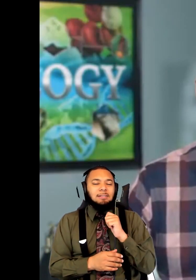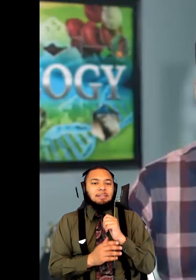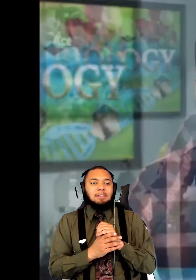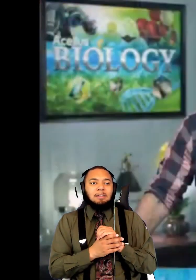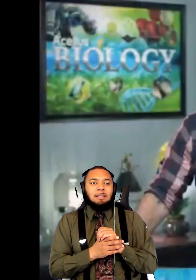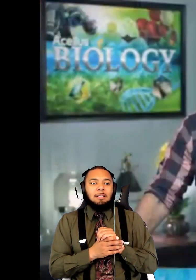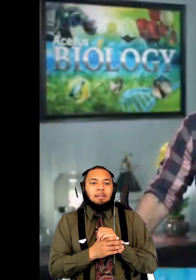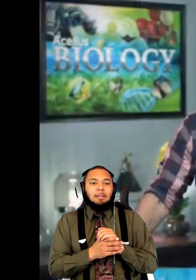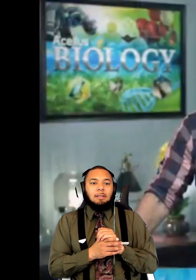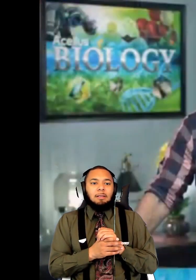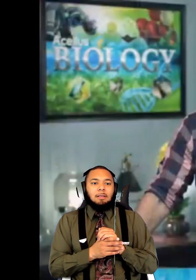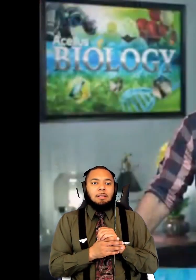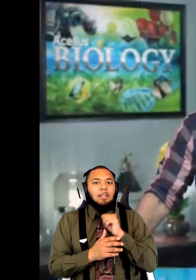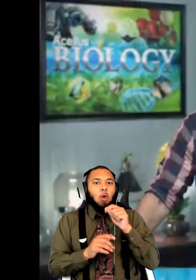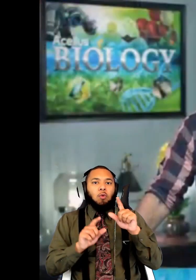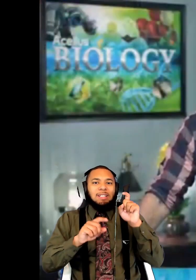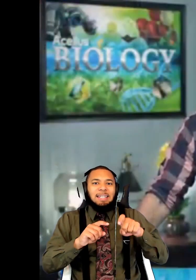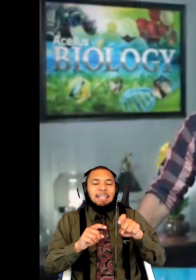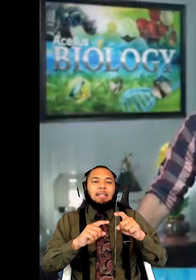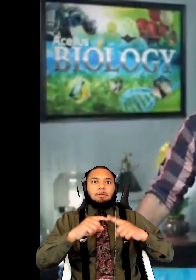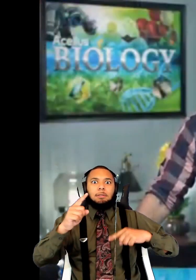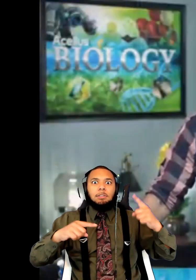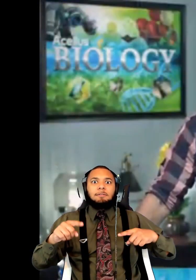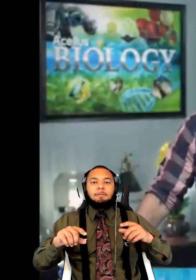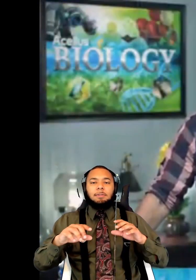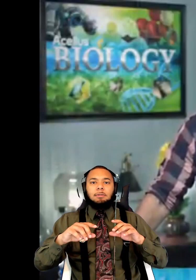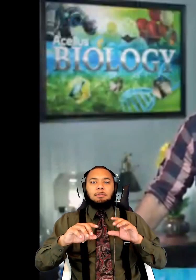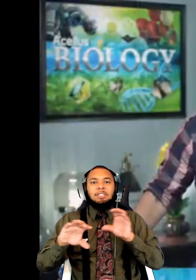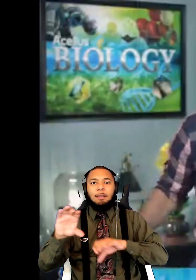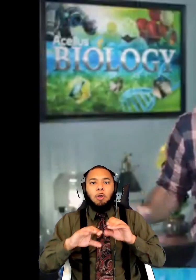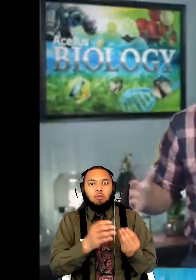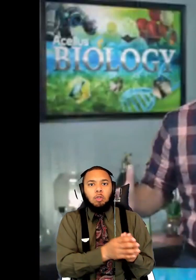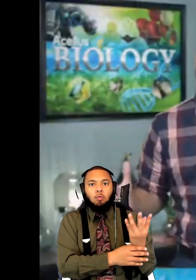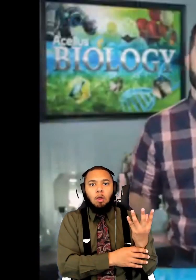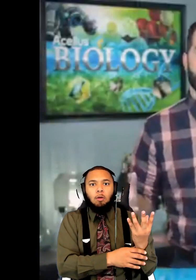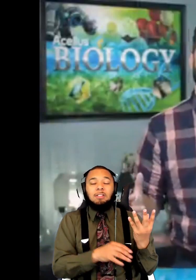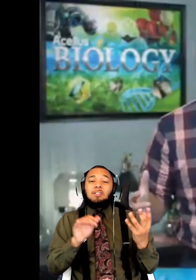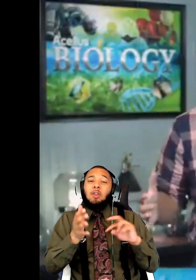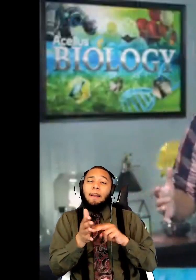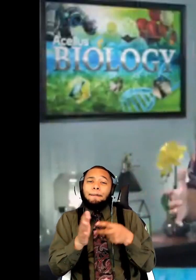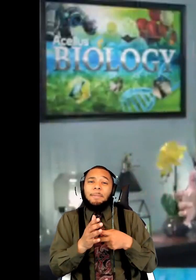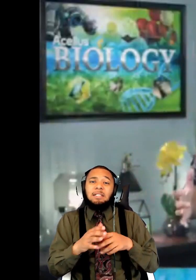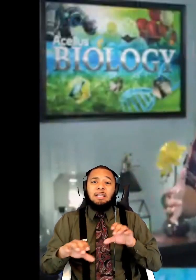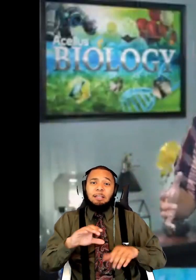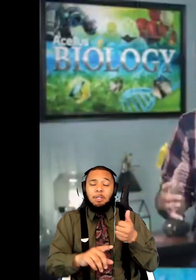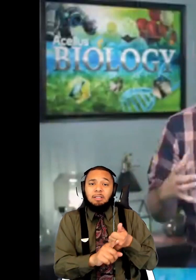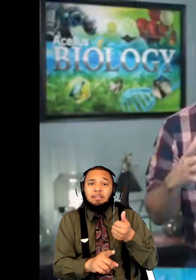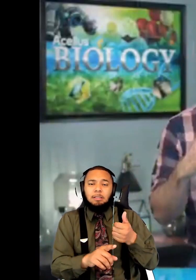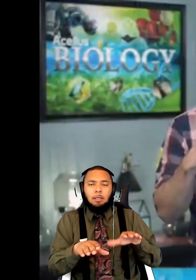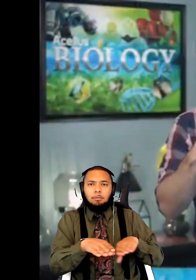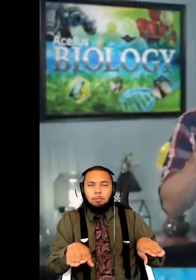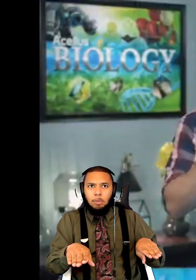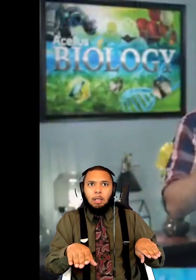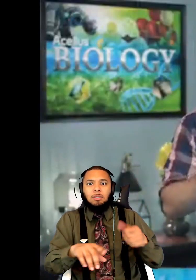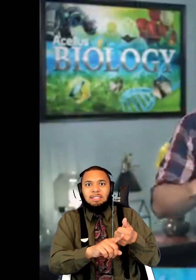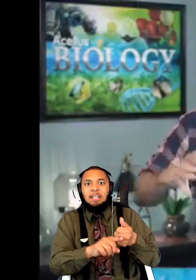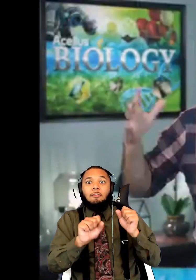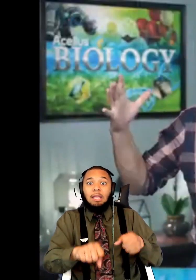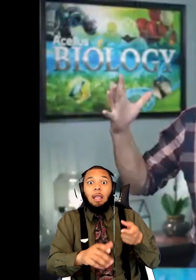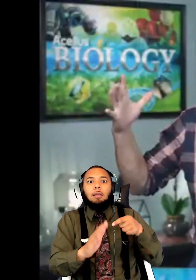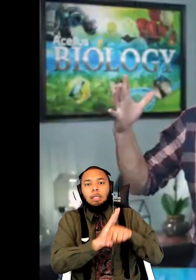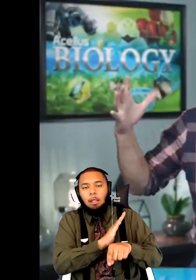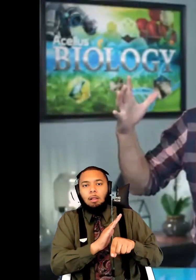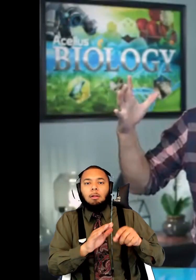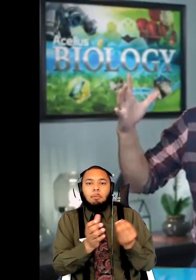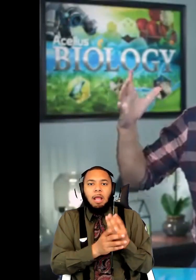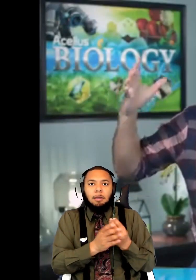toxins and those types of things. The soil can wind up being no longer fertile, and this has a lasting impact on an ecosystem. If we